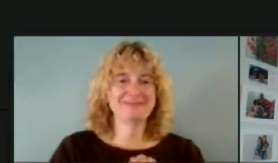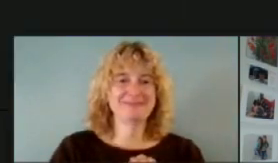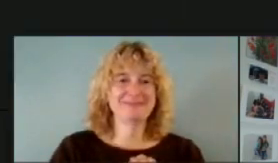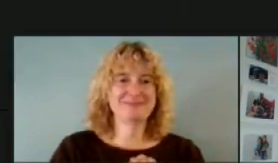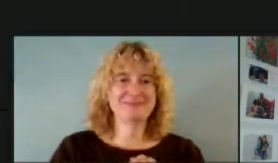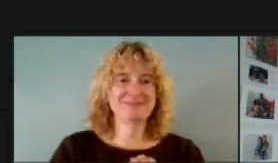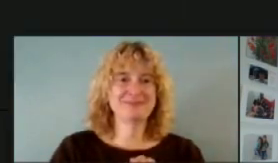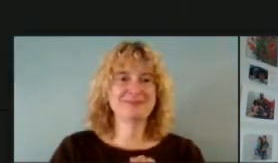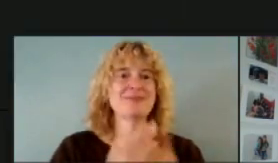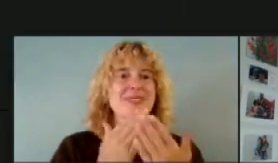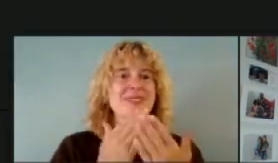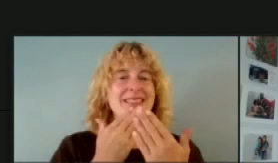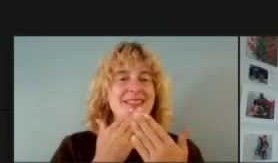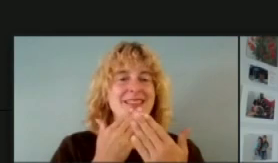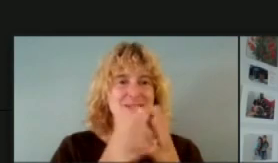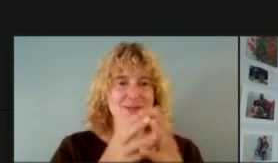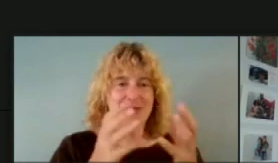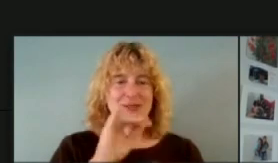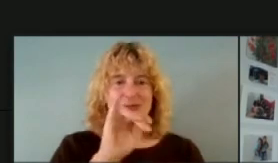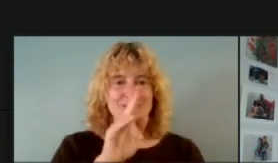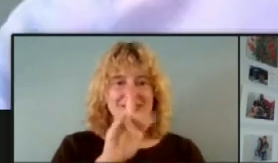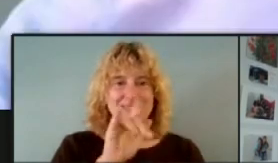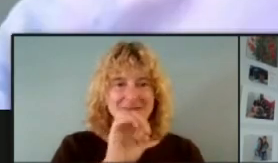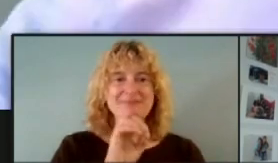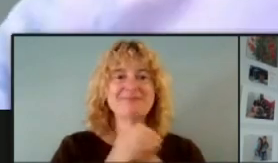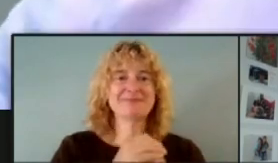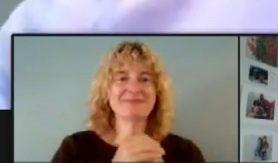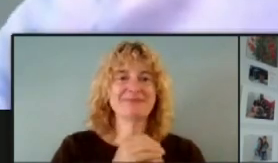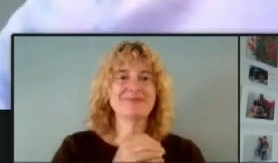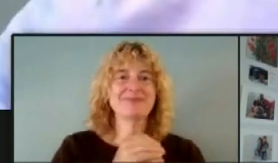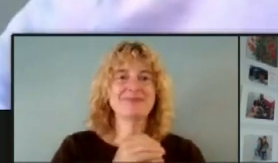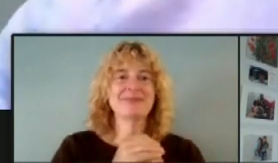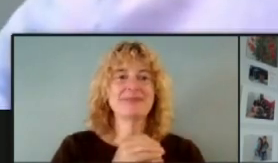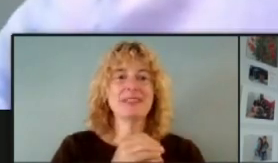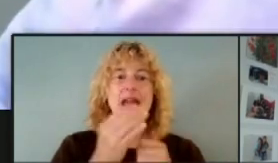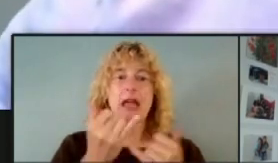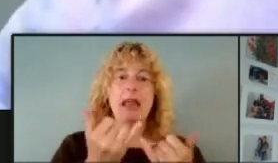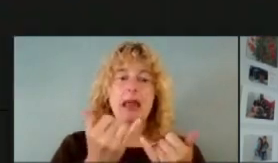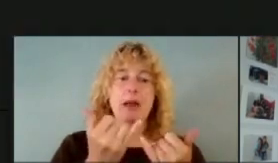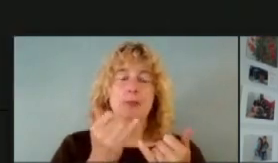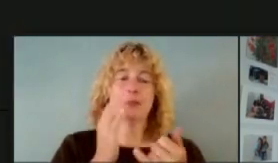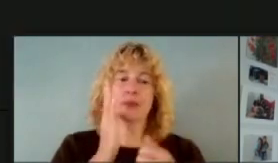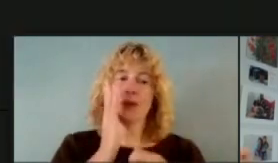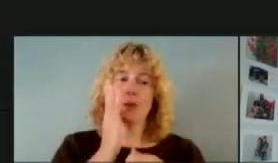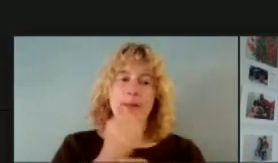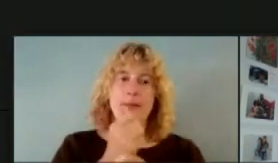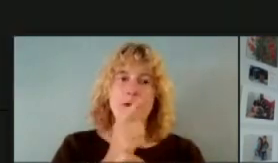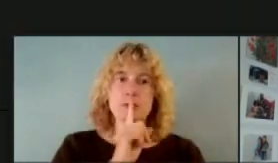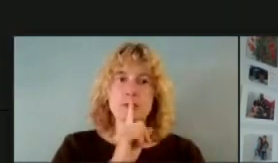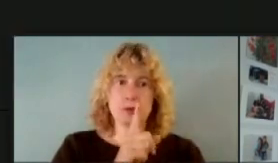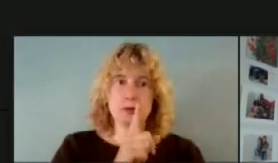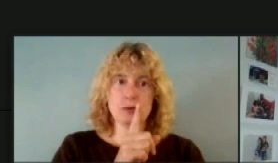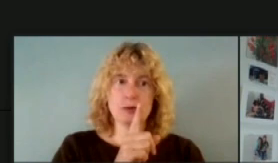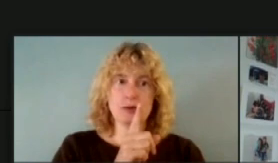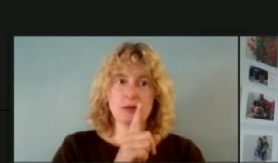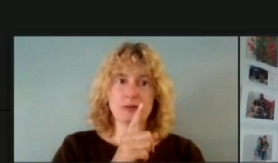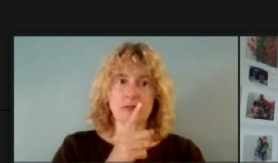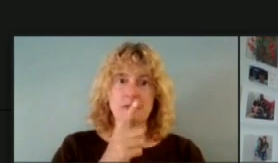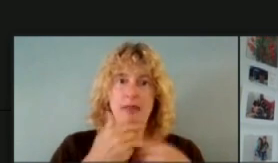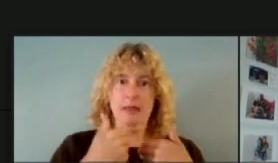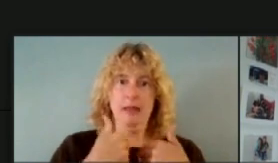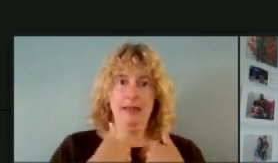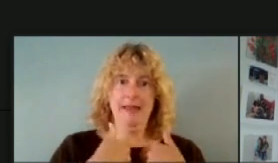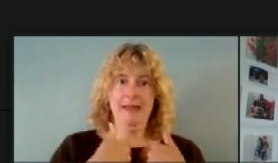Thank you so much, Julie. And so now we want to make sure that we get all of your comments